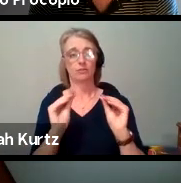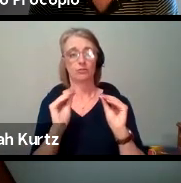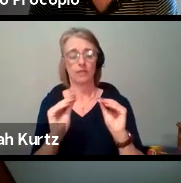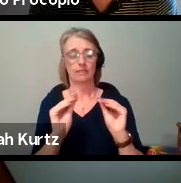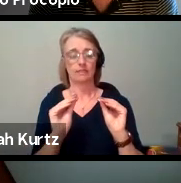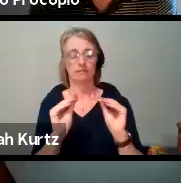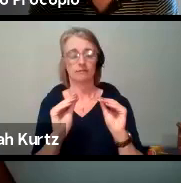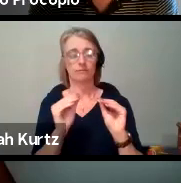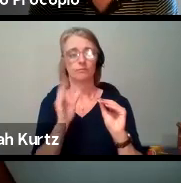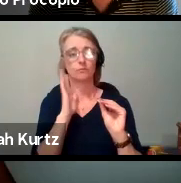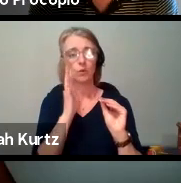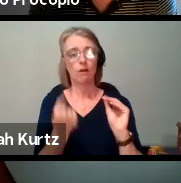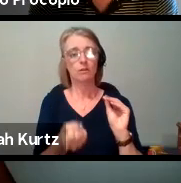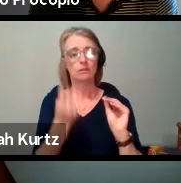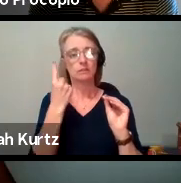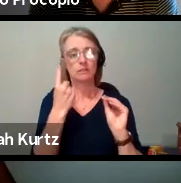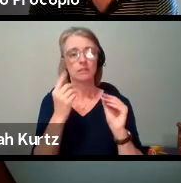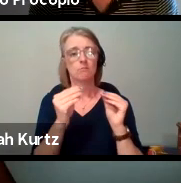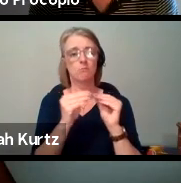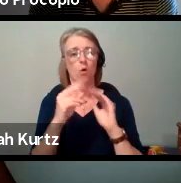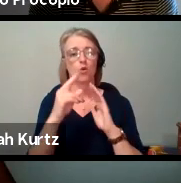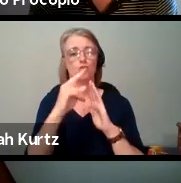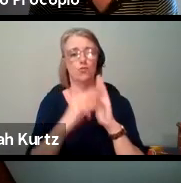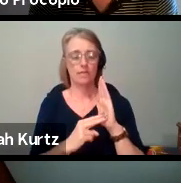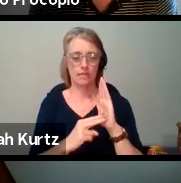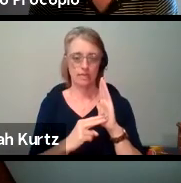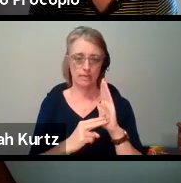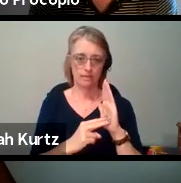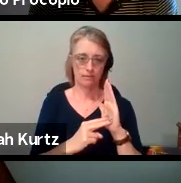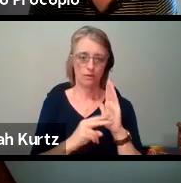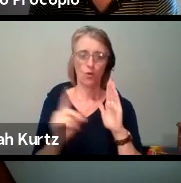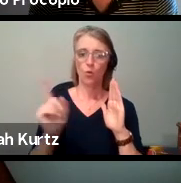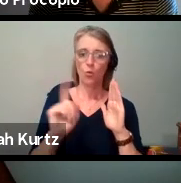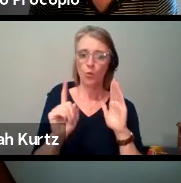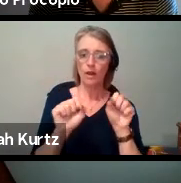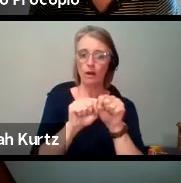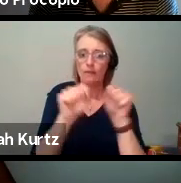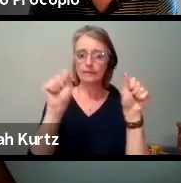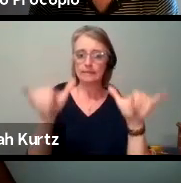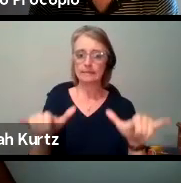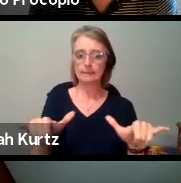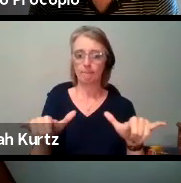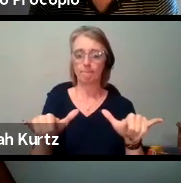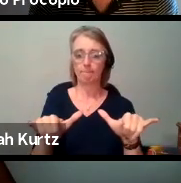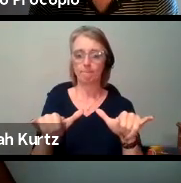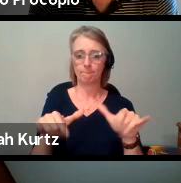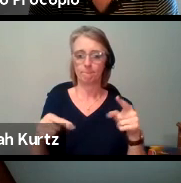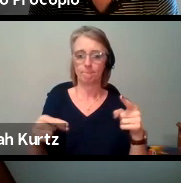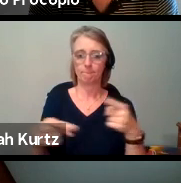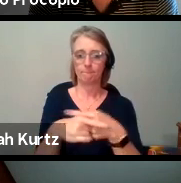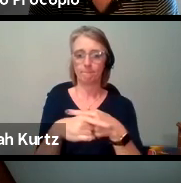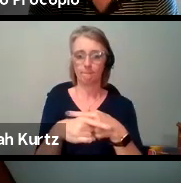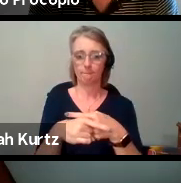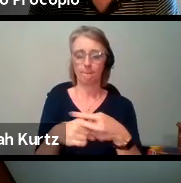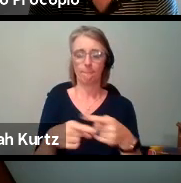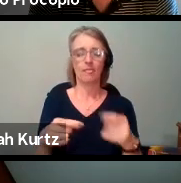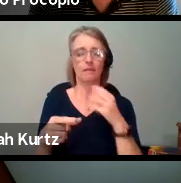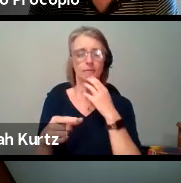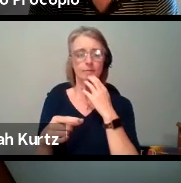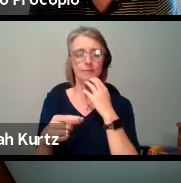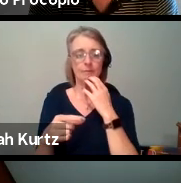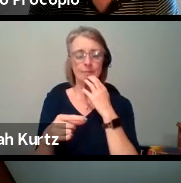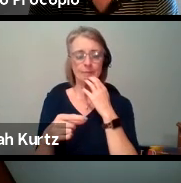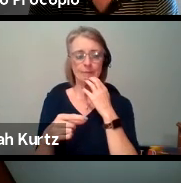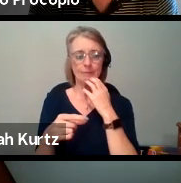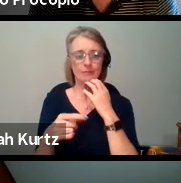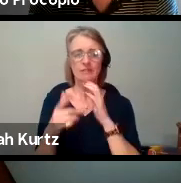you will understand the more you read where all the systemic things came about. You cannot think of all the laws